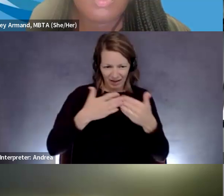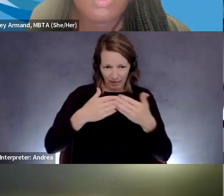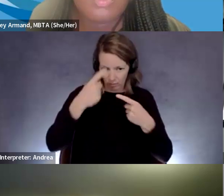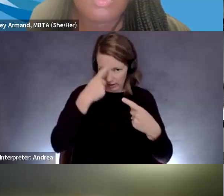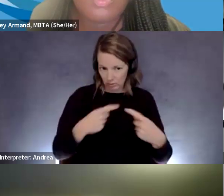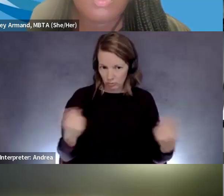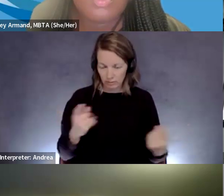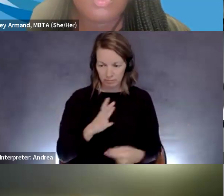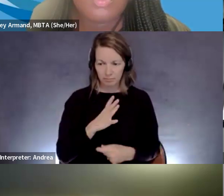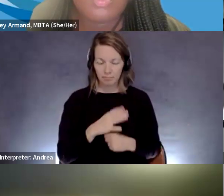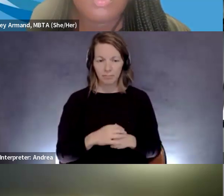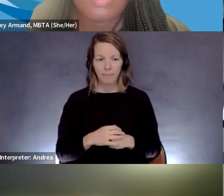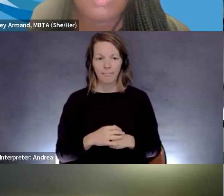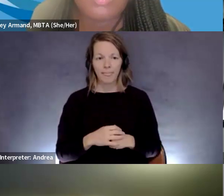To